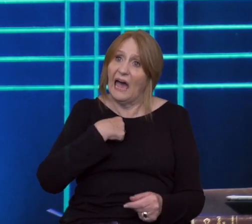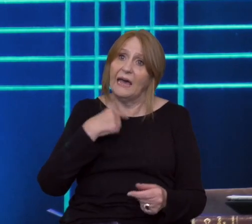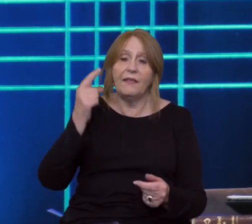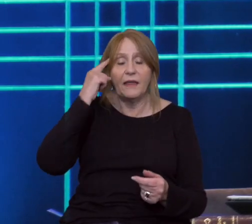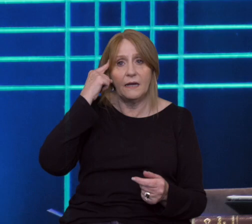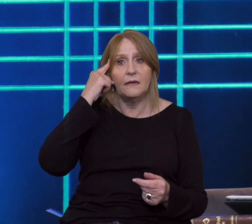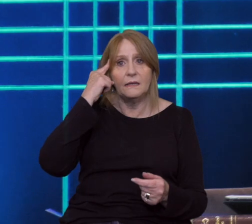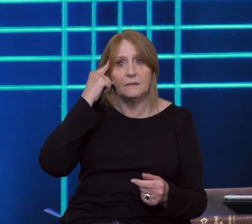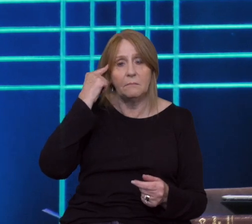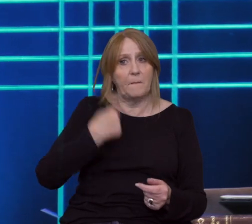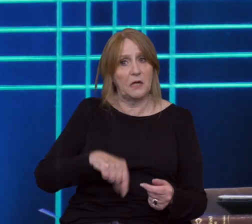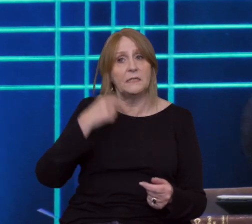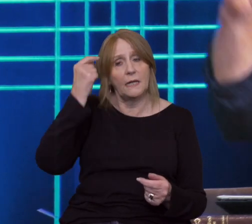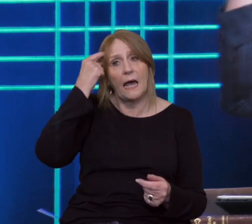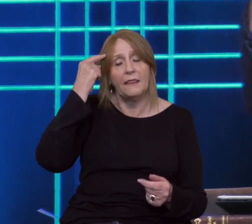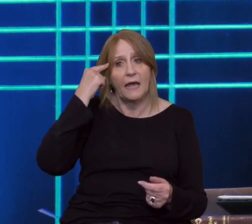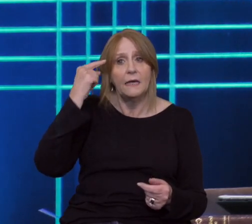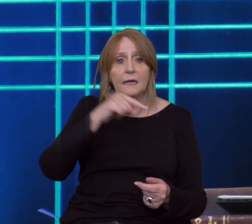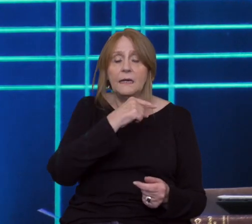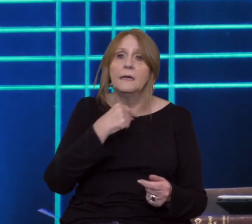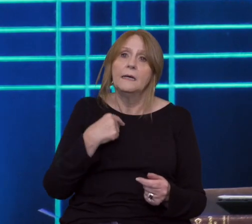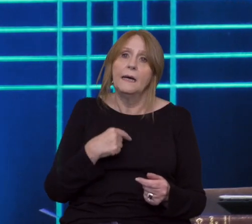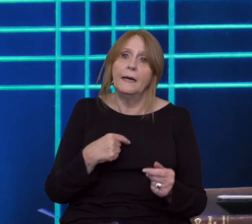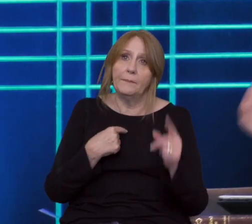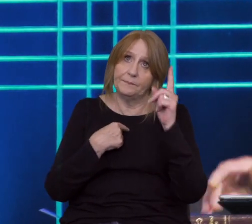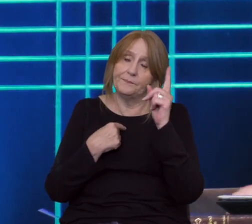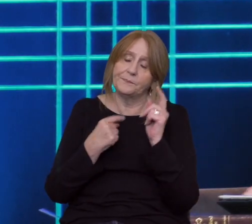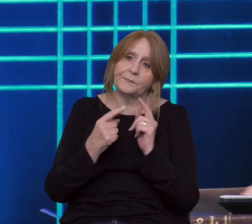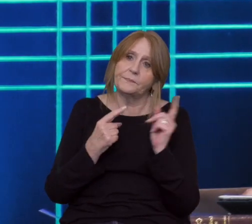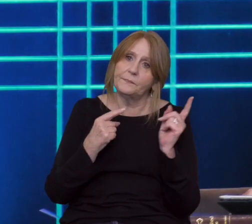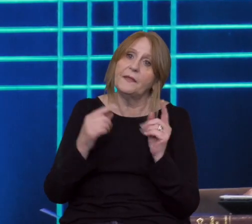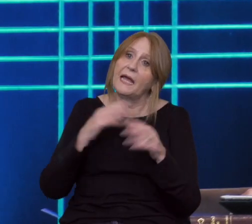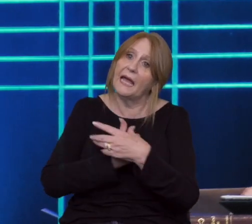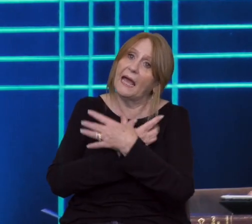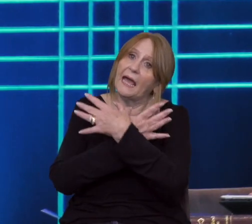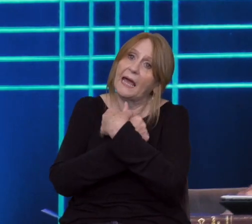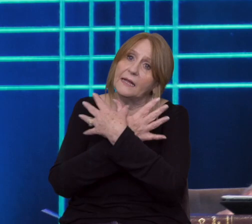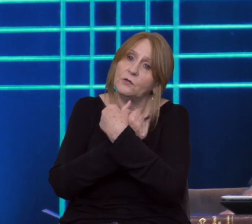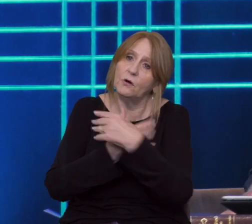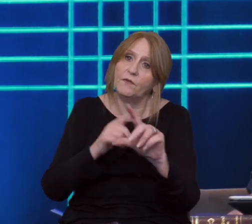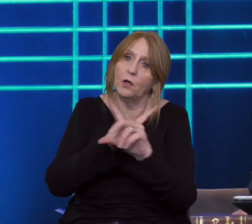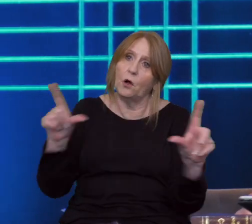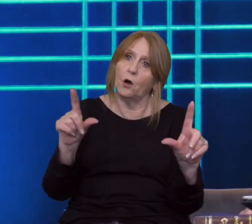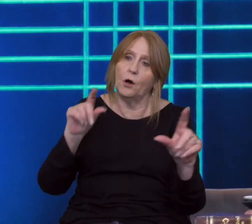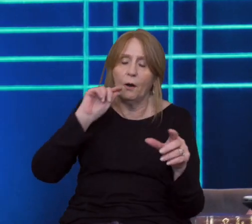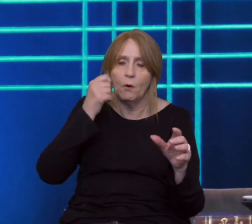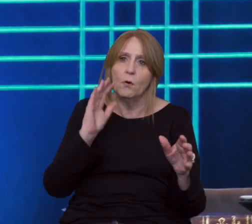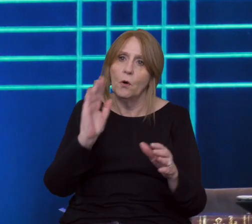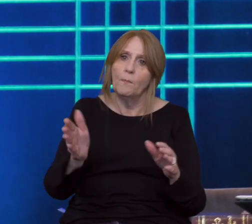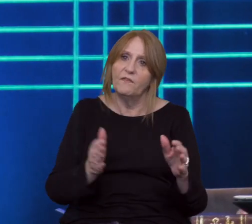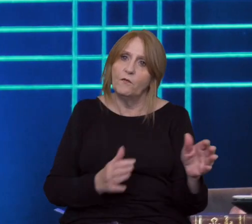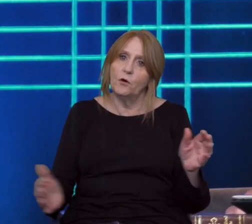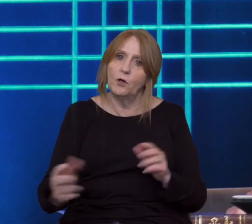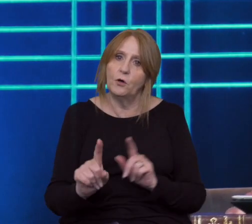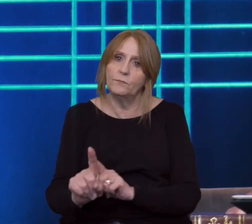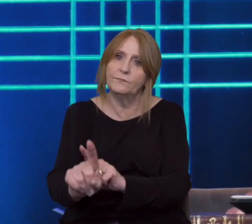Lord. The angel of the Lord will go with you, and the angel of the Lord will go before you. I actually think it's the same person that appeared to